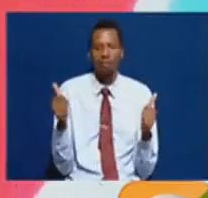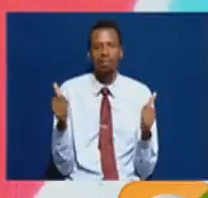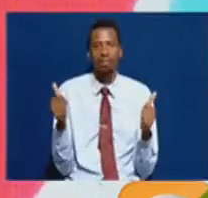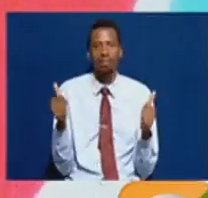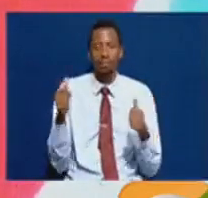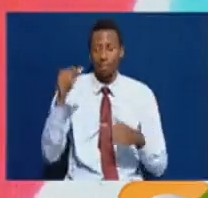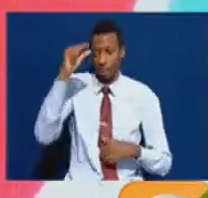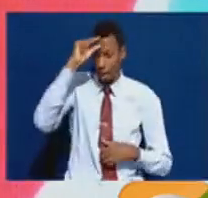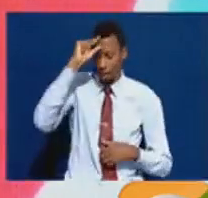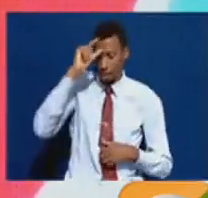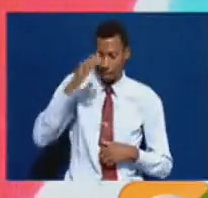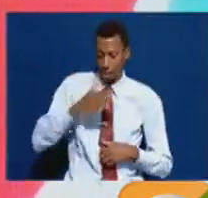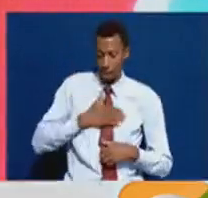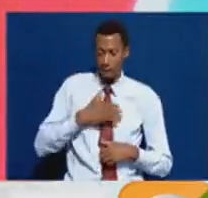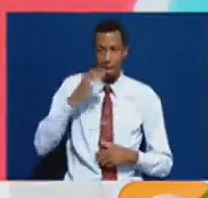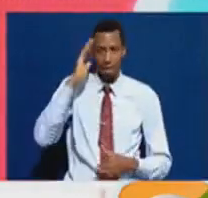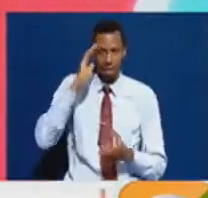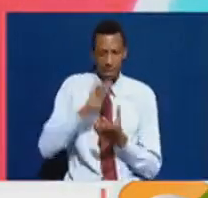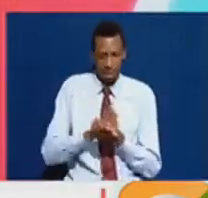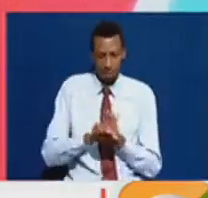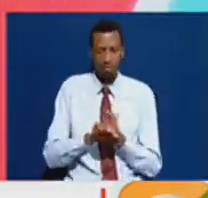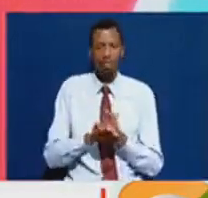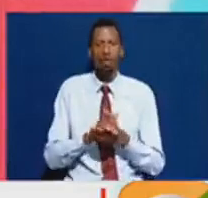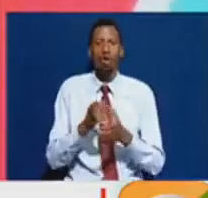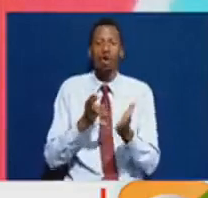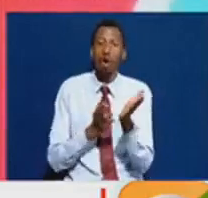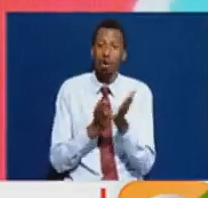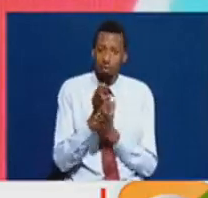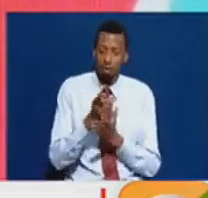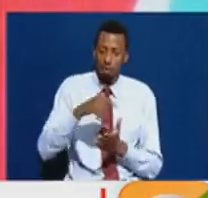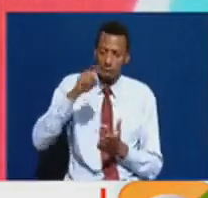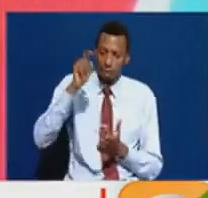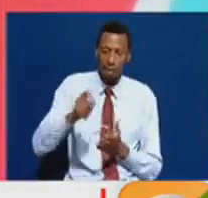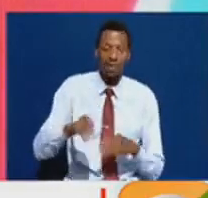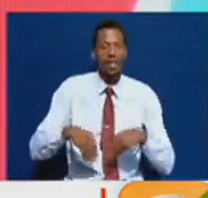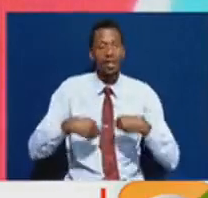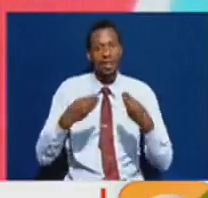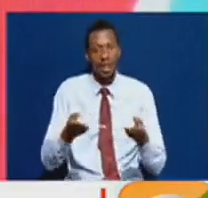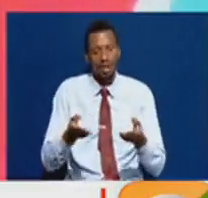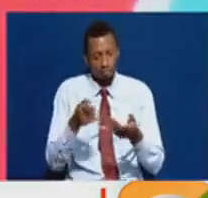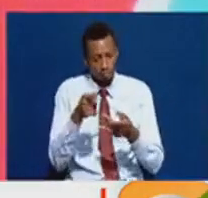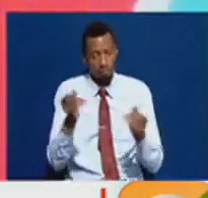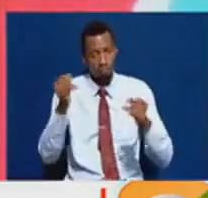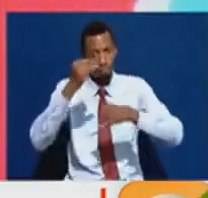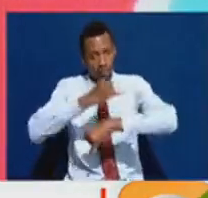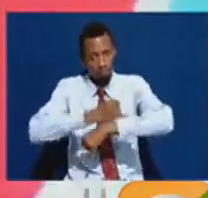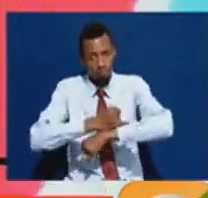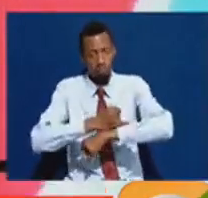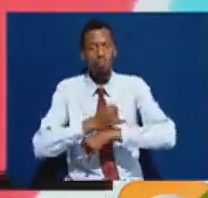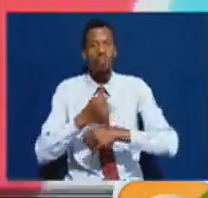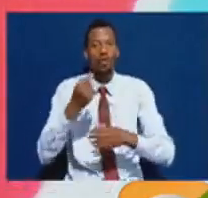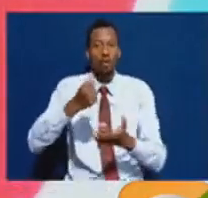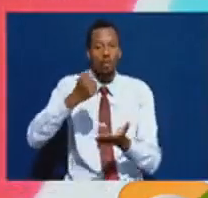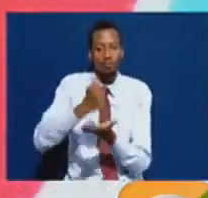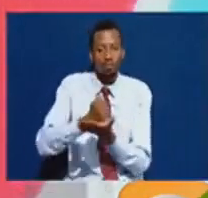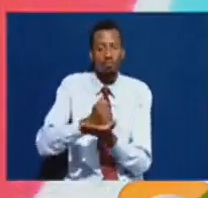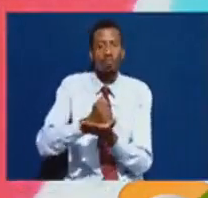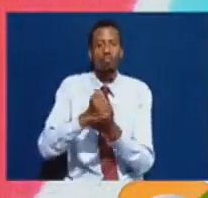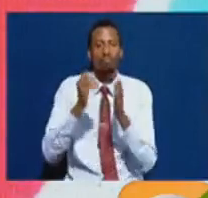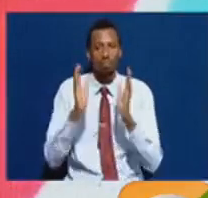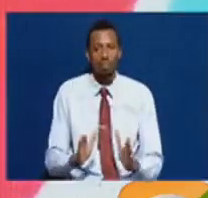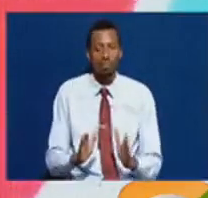believes in accountability, we must give the institution of the Auditor General's